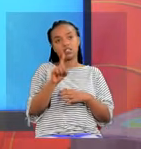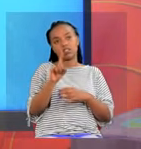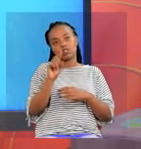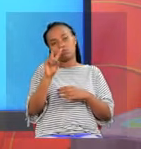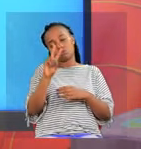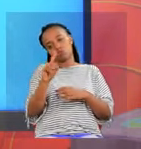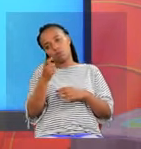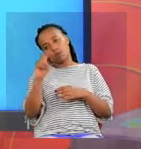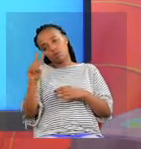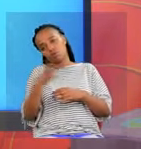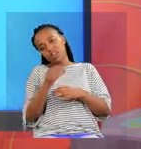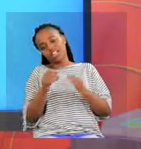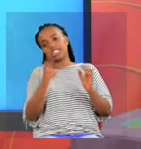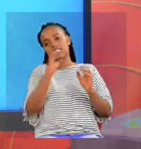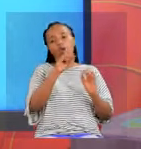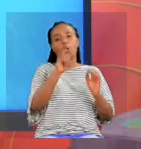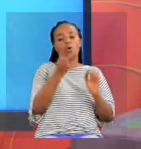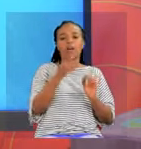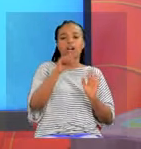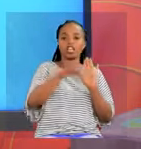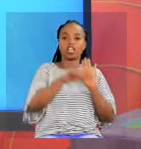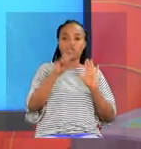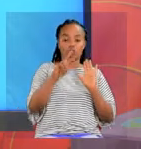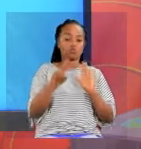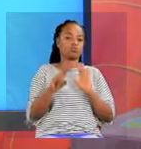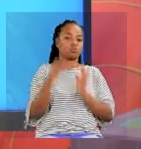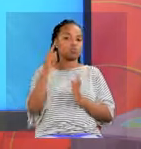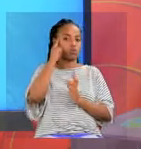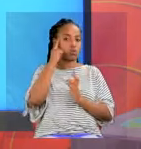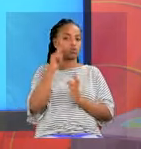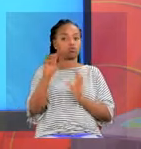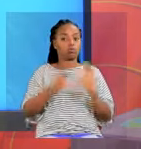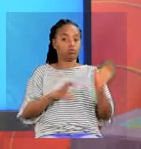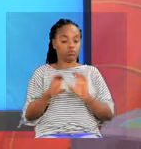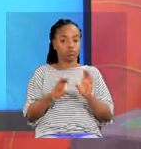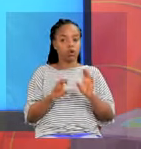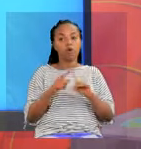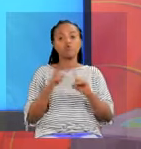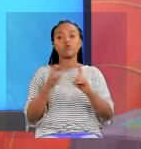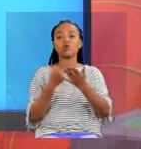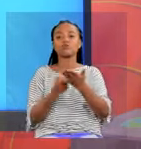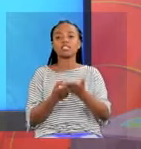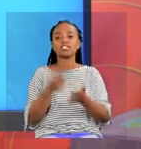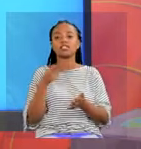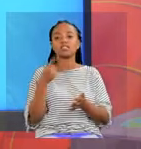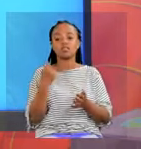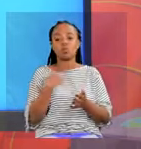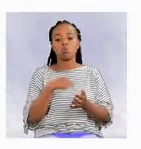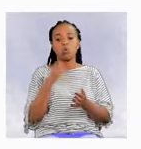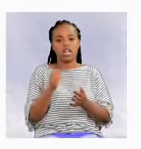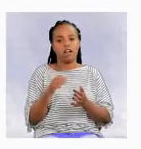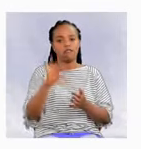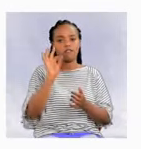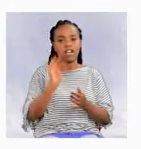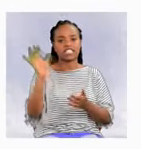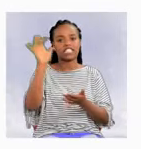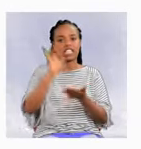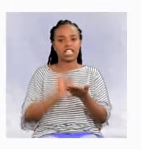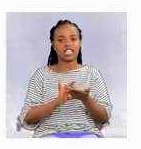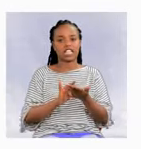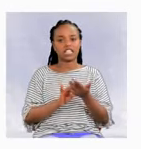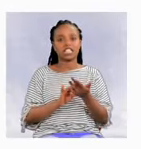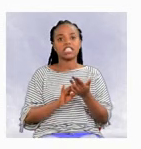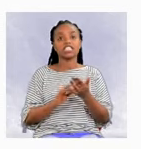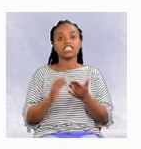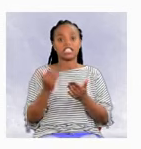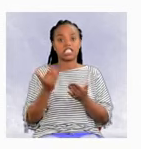is 0 comma negative 2. So from this, we can find the center, since the